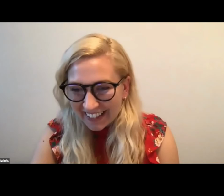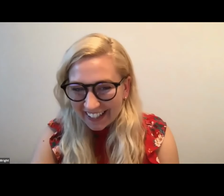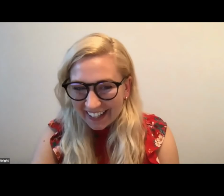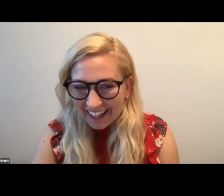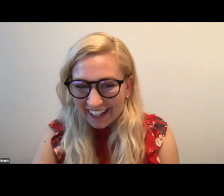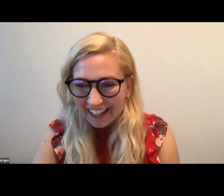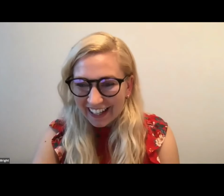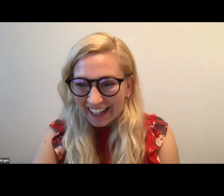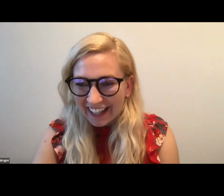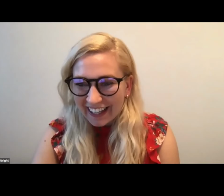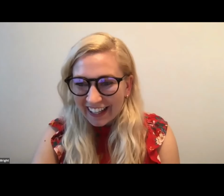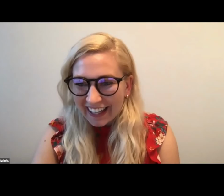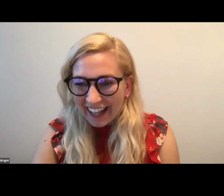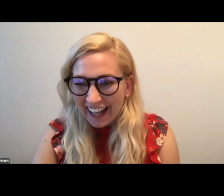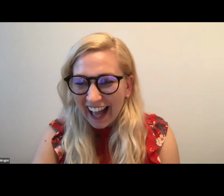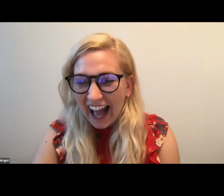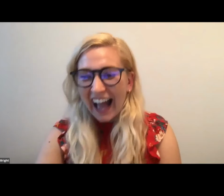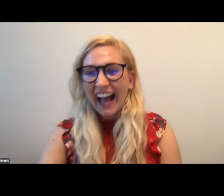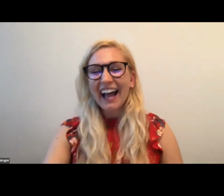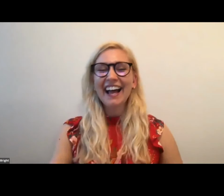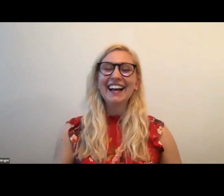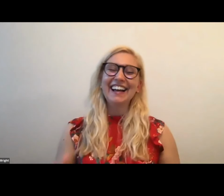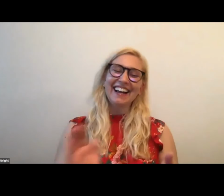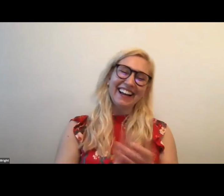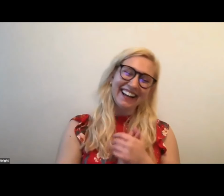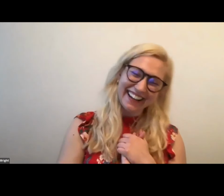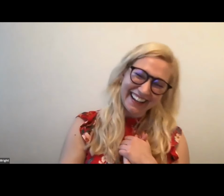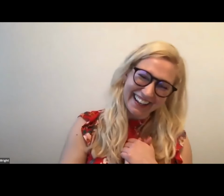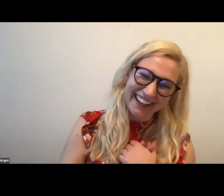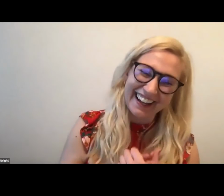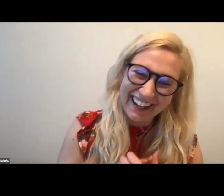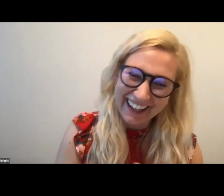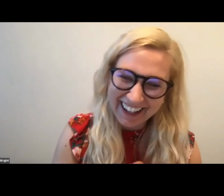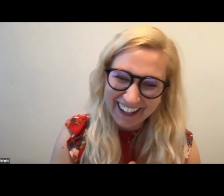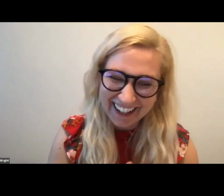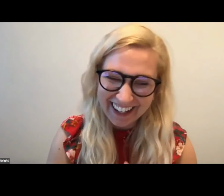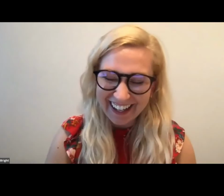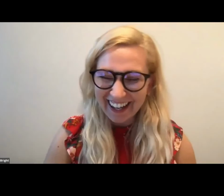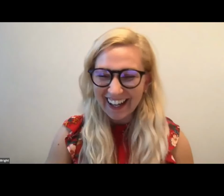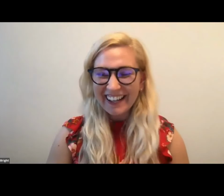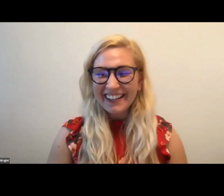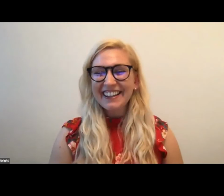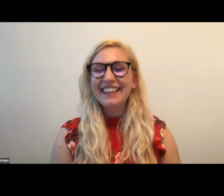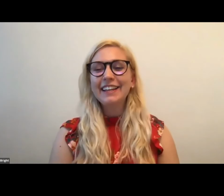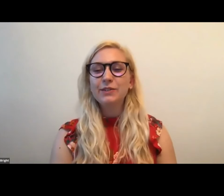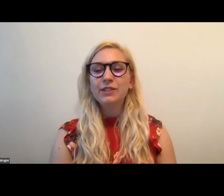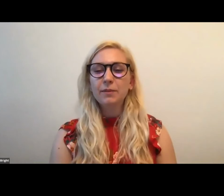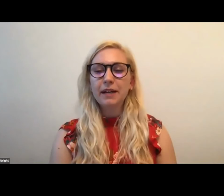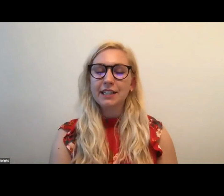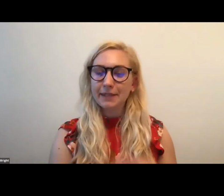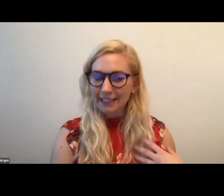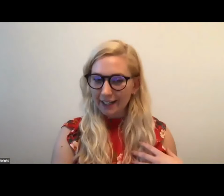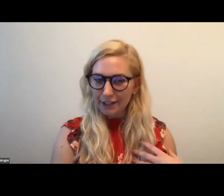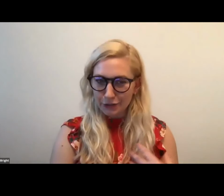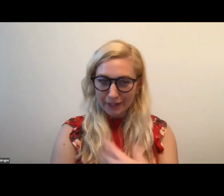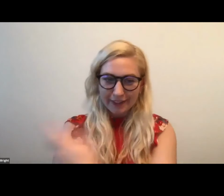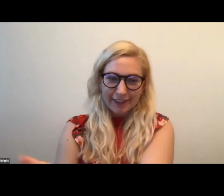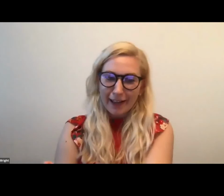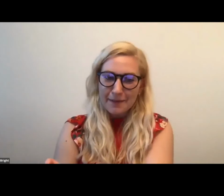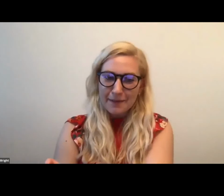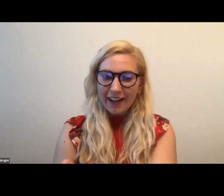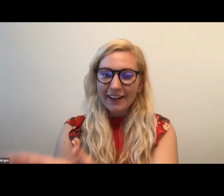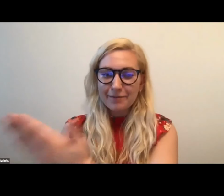Just wanted to let you know that I have the pizza on just to celebrate that you've become a doctor just, you know, 2 days ago. Thank you so much. I'm excited to